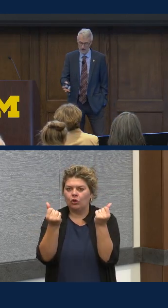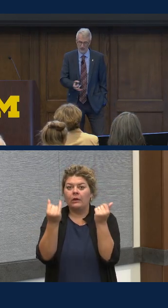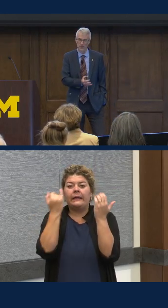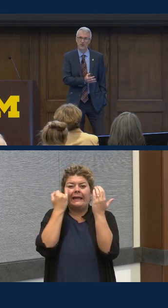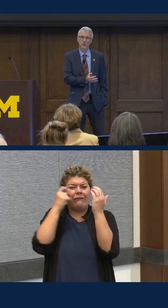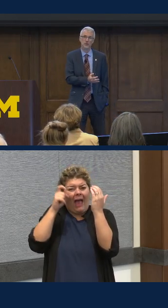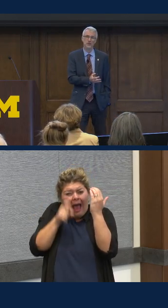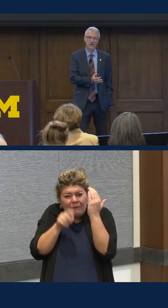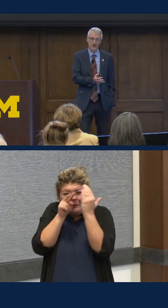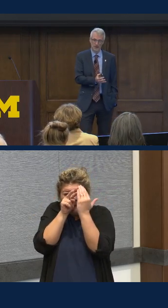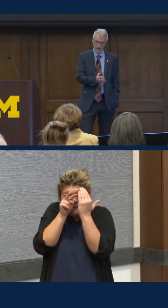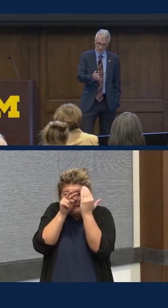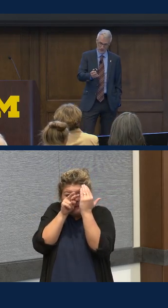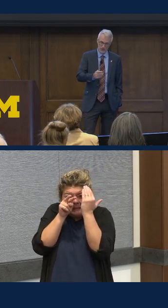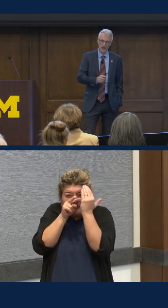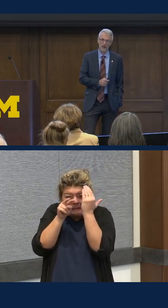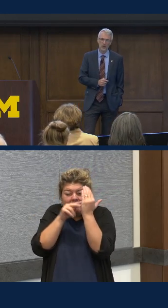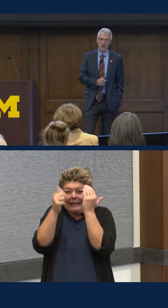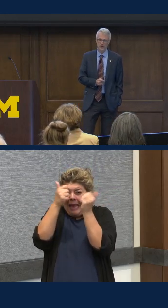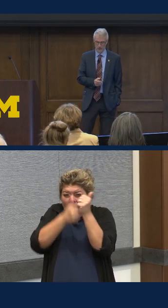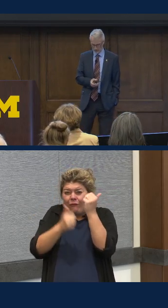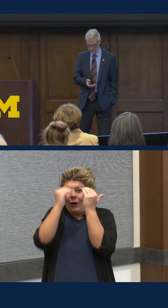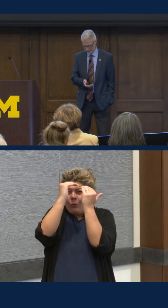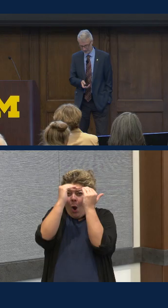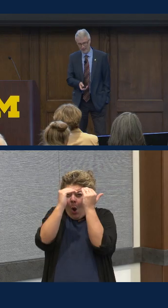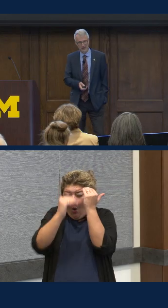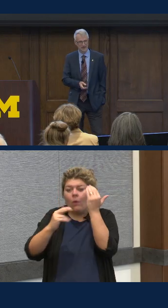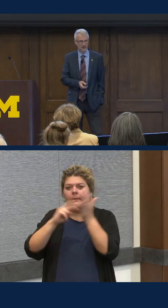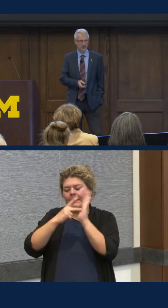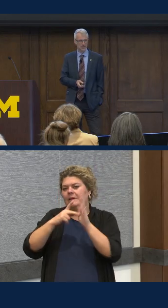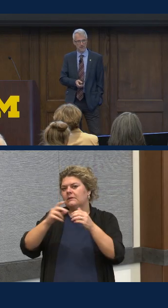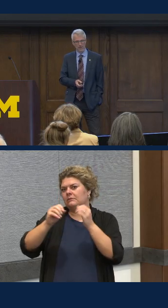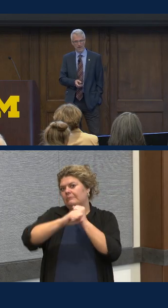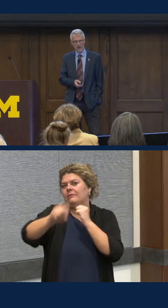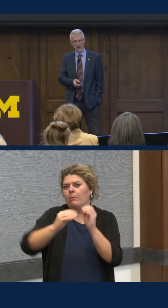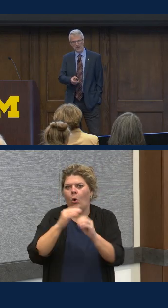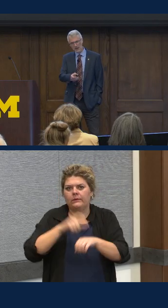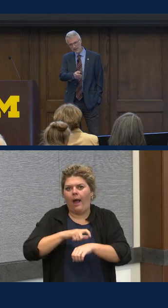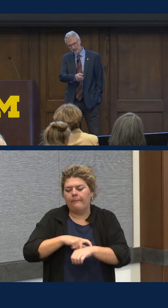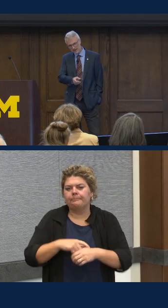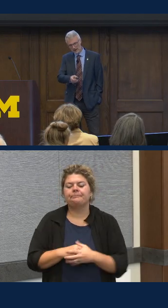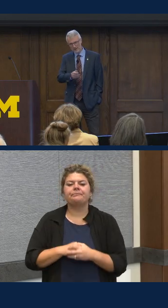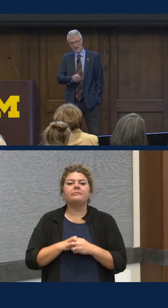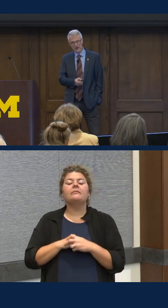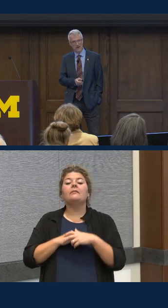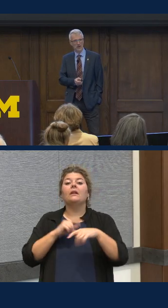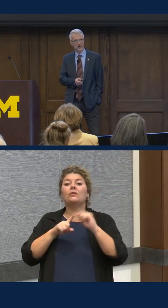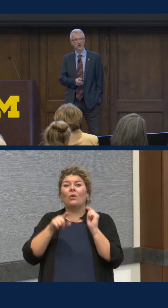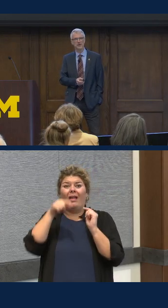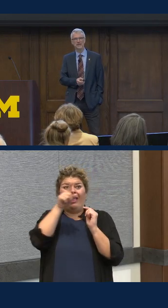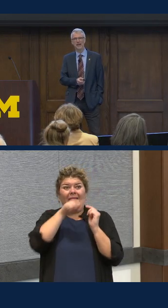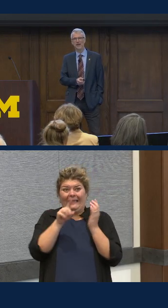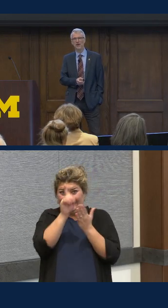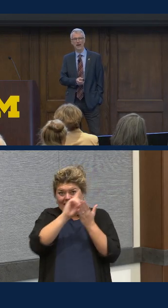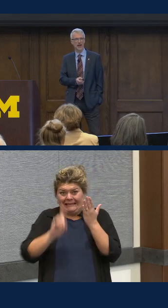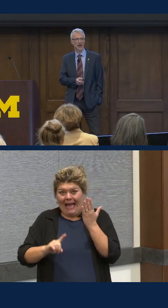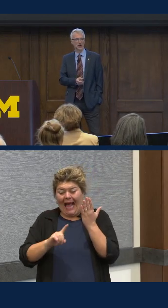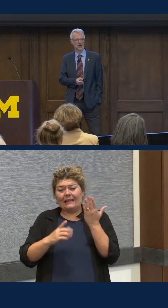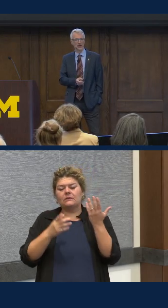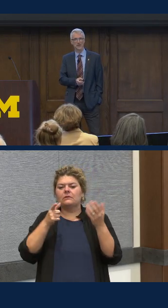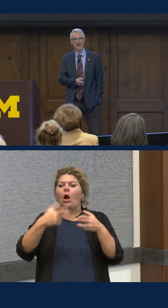sophisticated algorithms to produce a decent image when you collect less data. These designs here are all what we would today